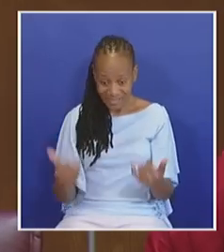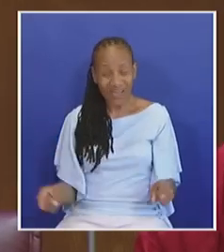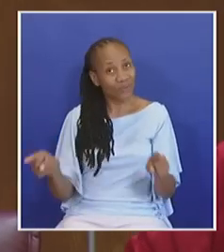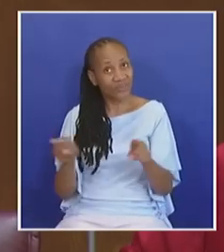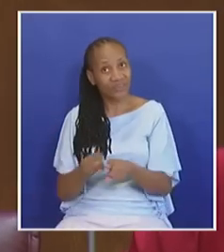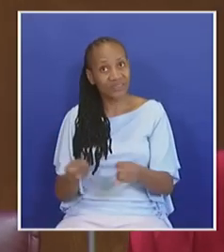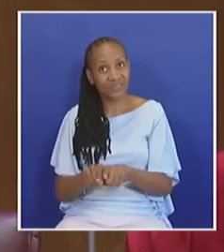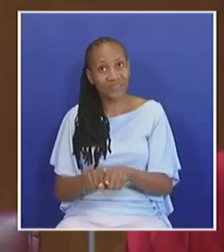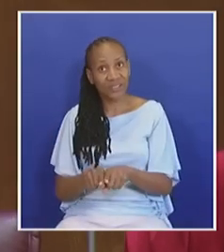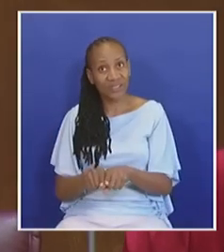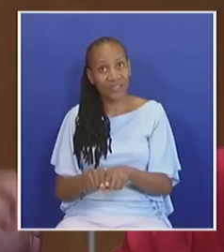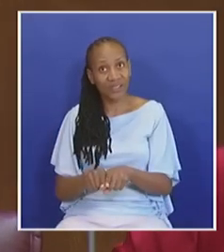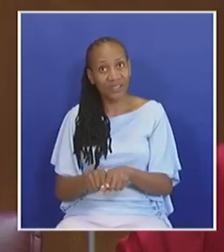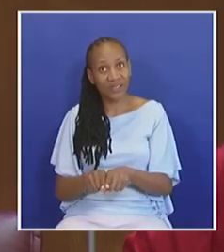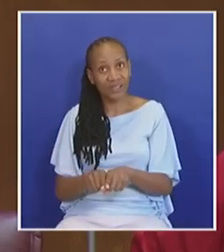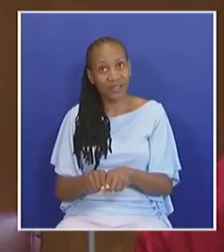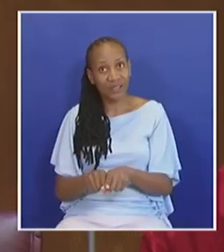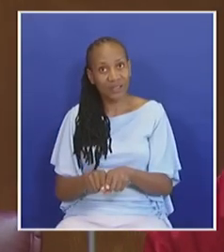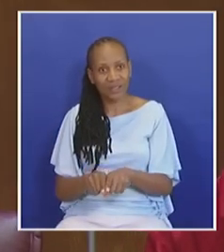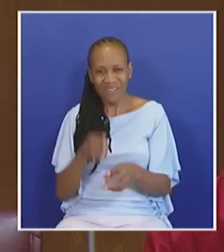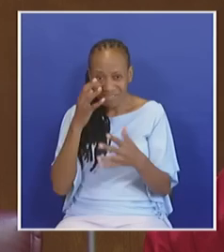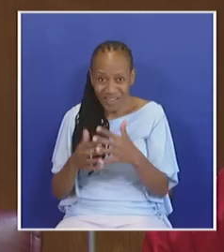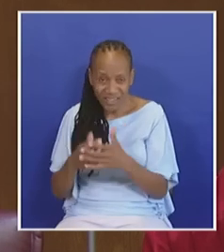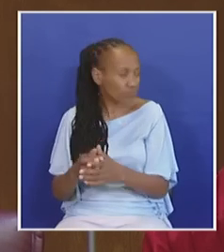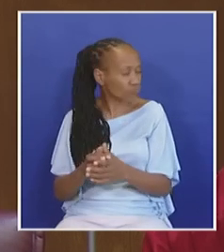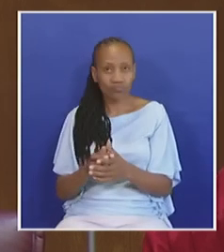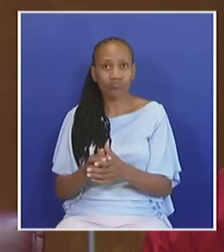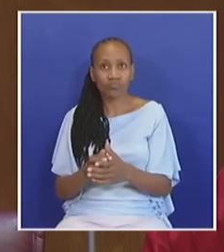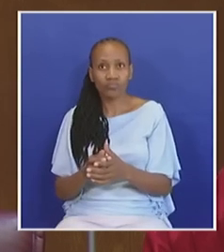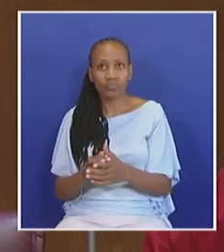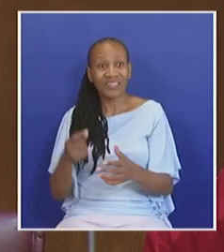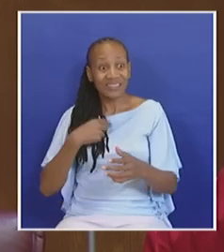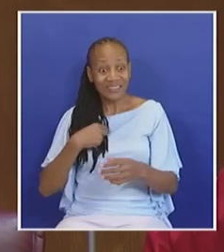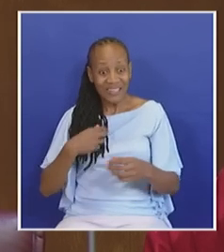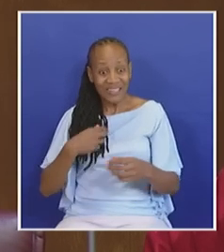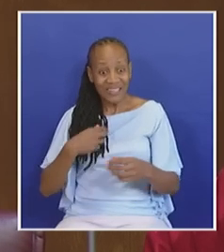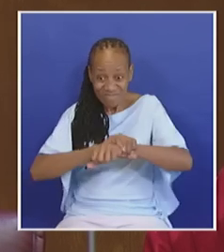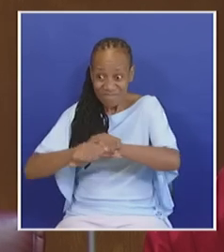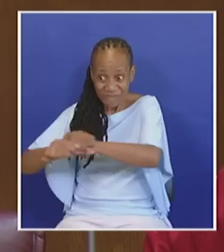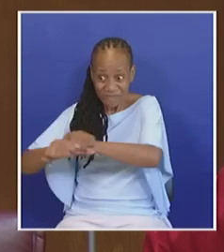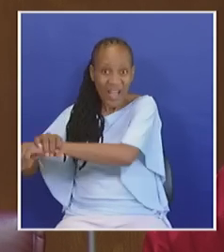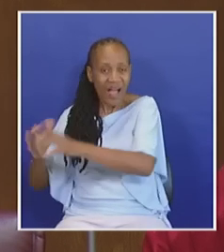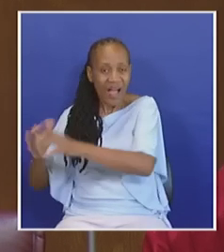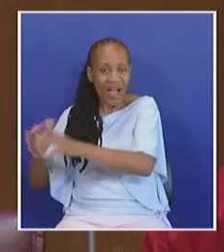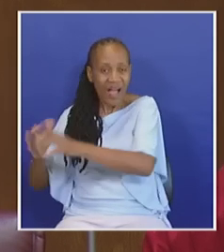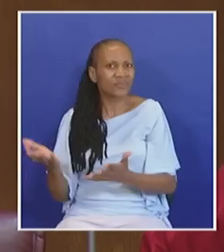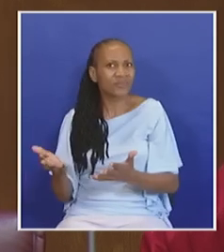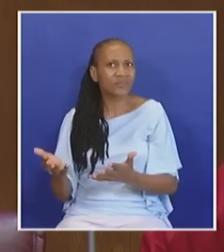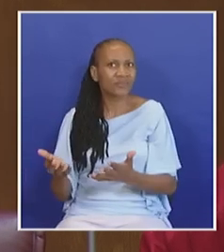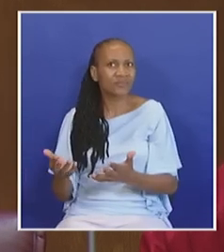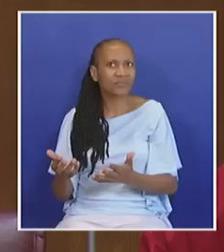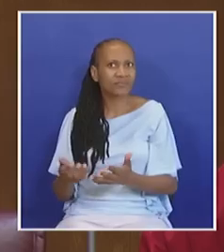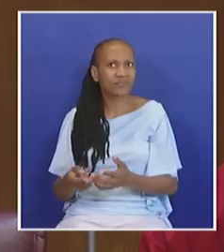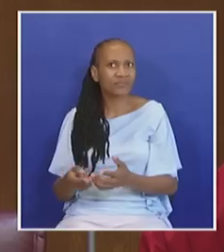not funny. It's not funny, Chair. I was escorted out, and this is very serious. So he must withdraw or he must give